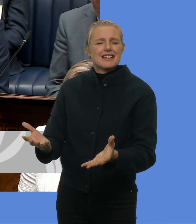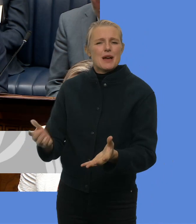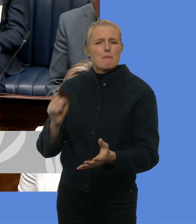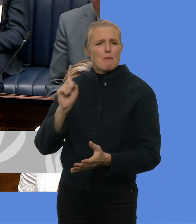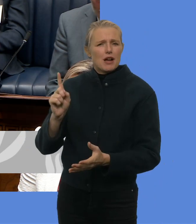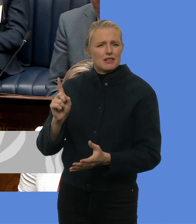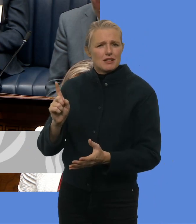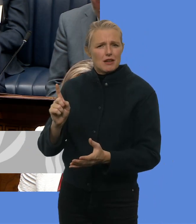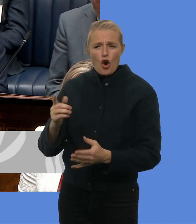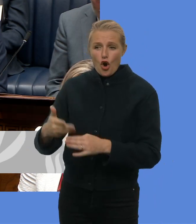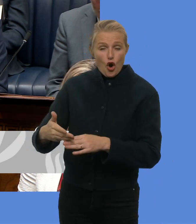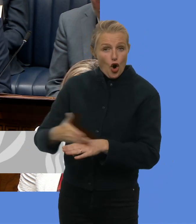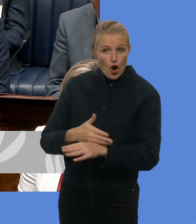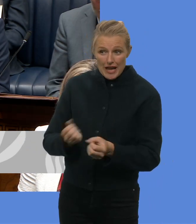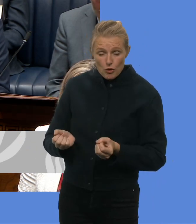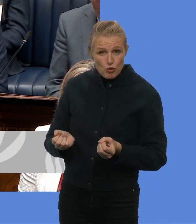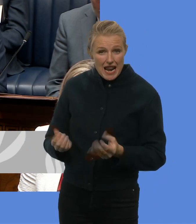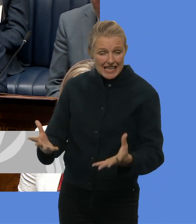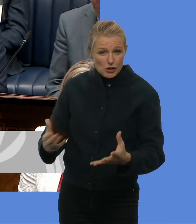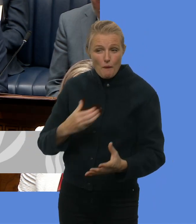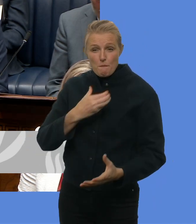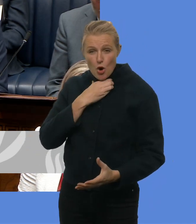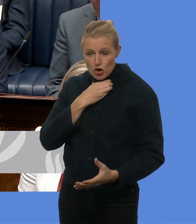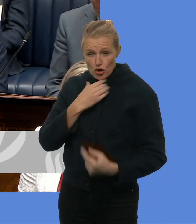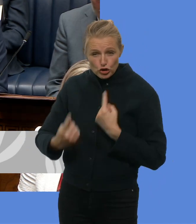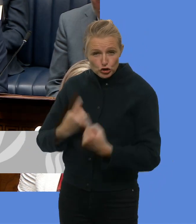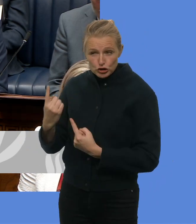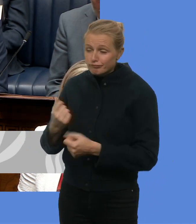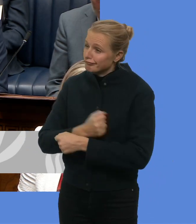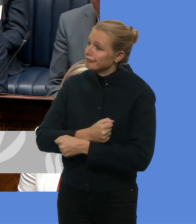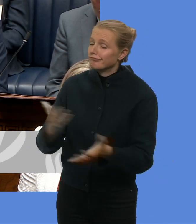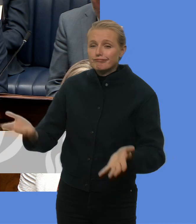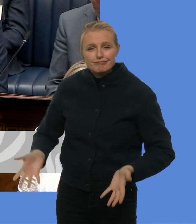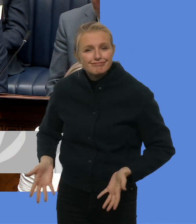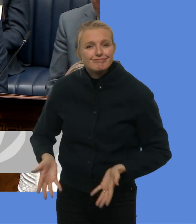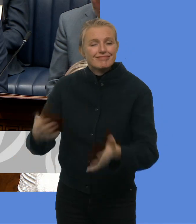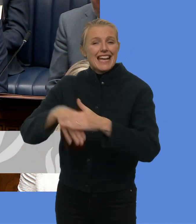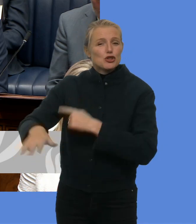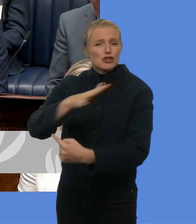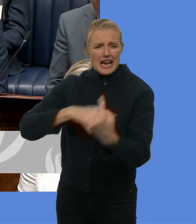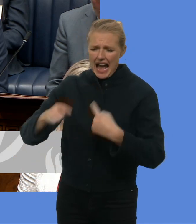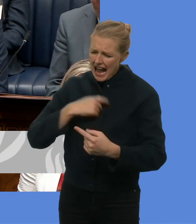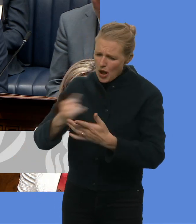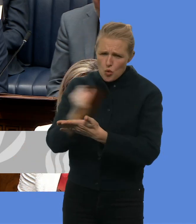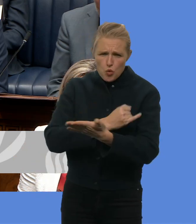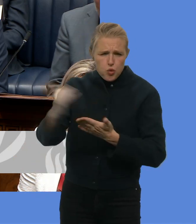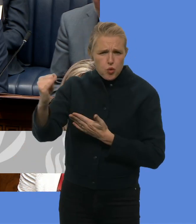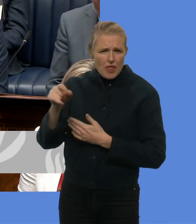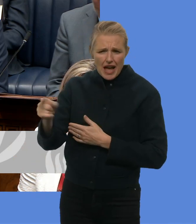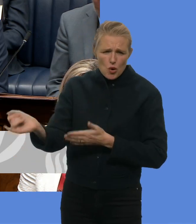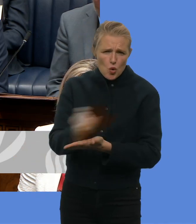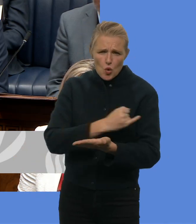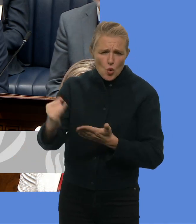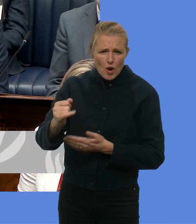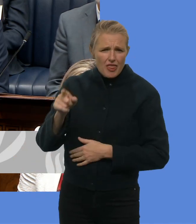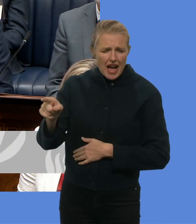of mass murderers into our society, they criticise and have the cheek to criticise me for wanting to move our society forward. I'll